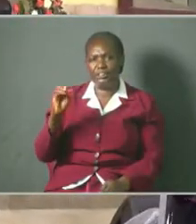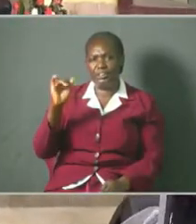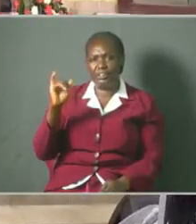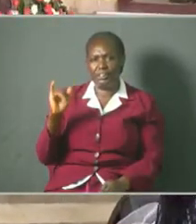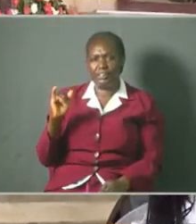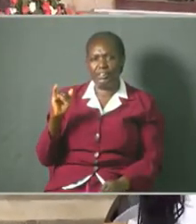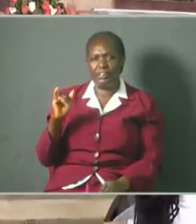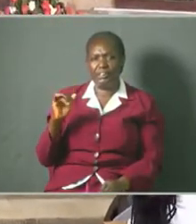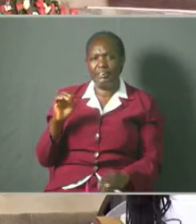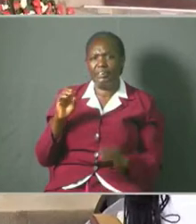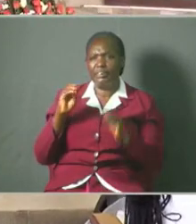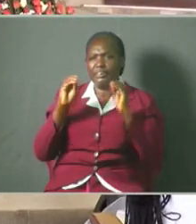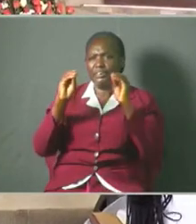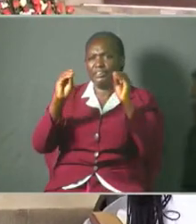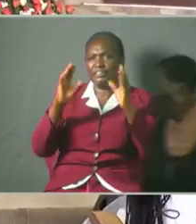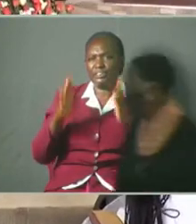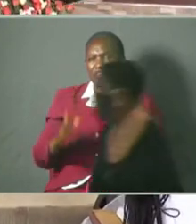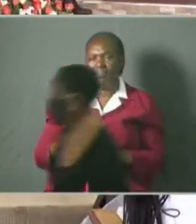Teacher Lea in absentia.